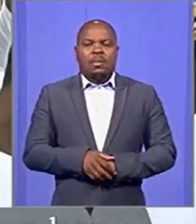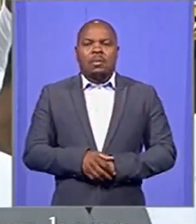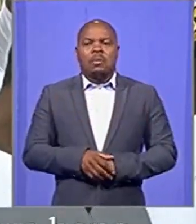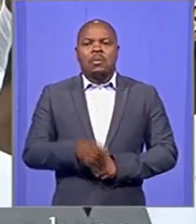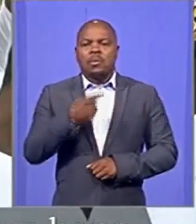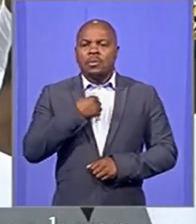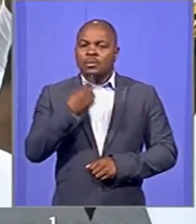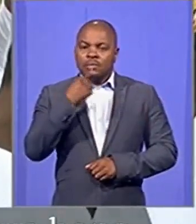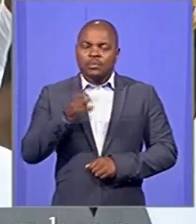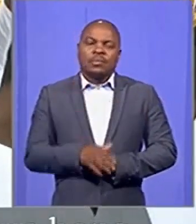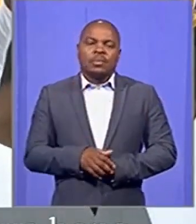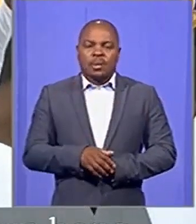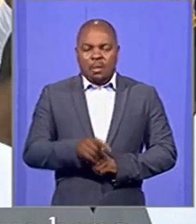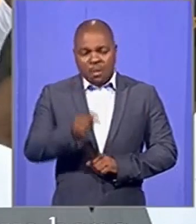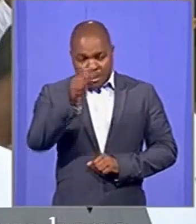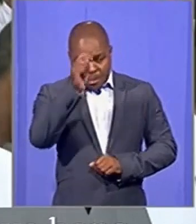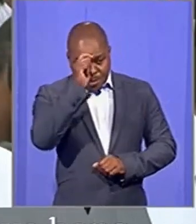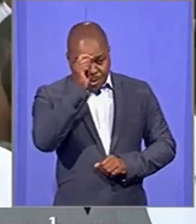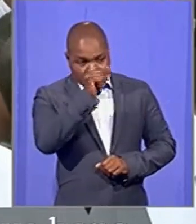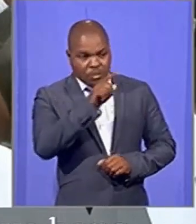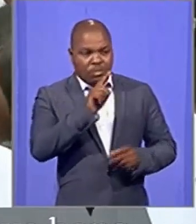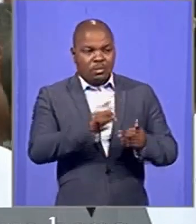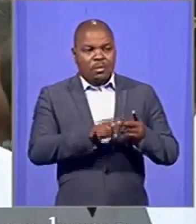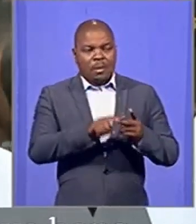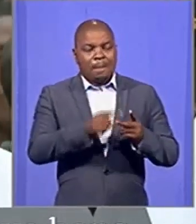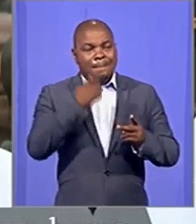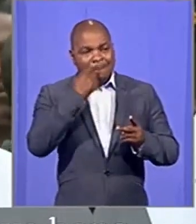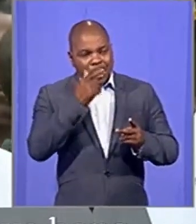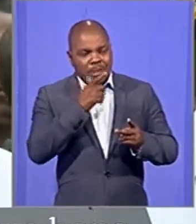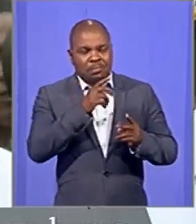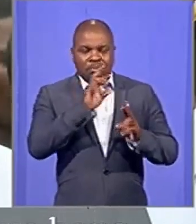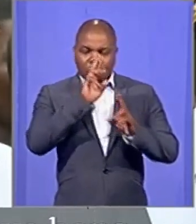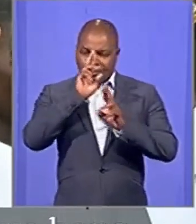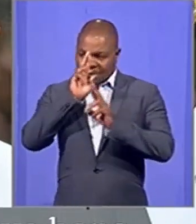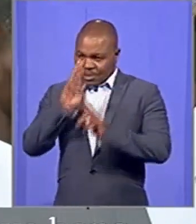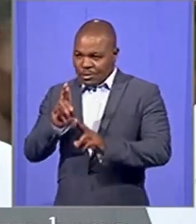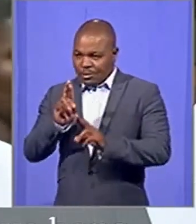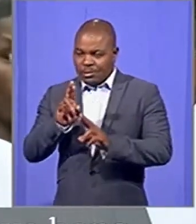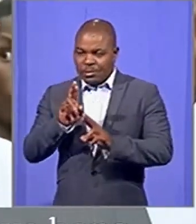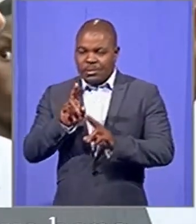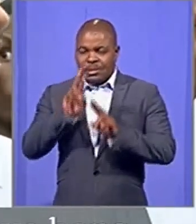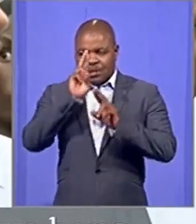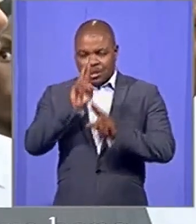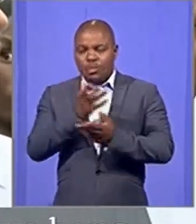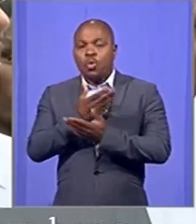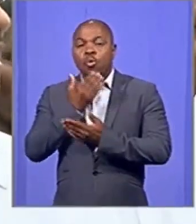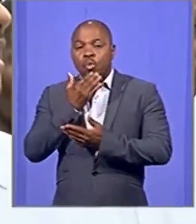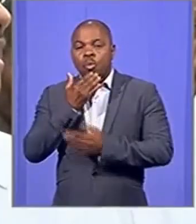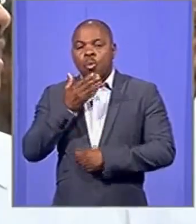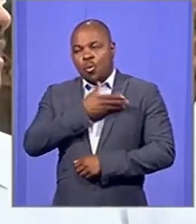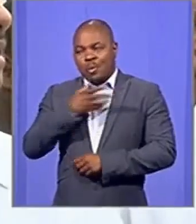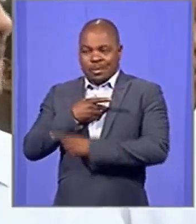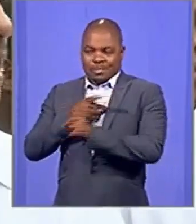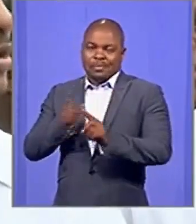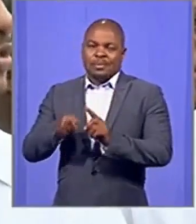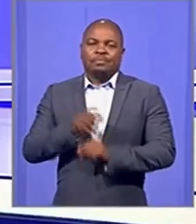respect of boys and generally of men for the humanity of women.